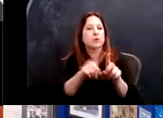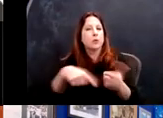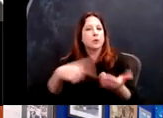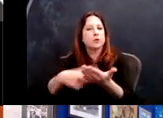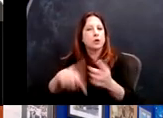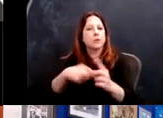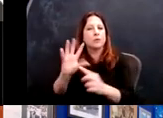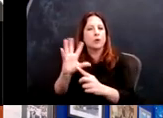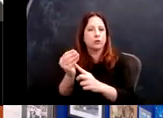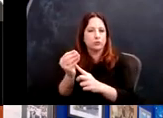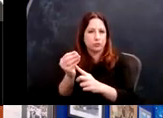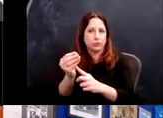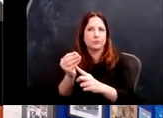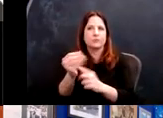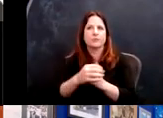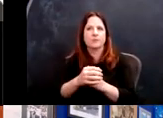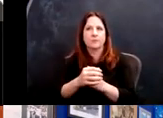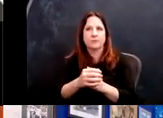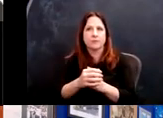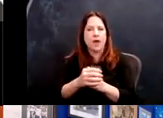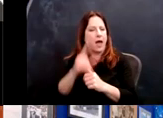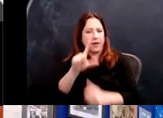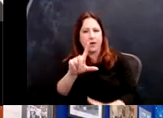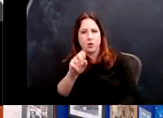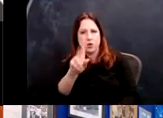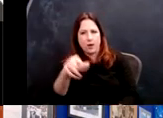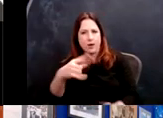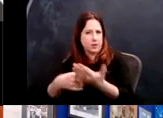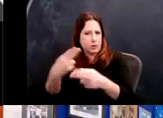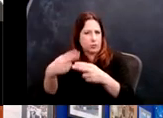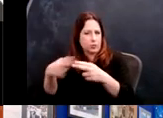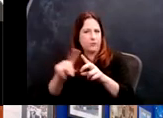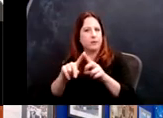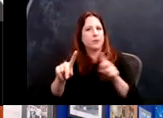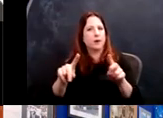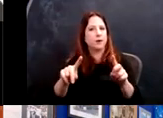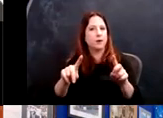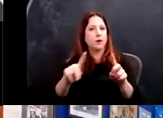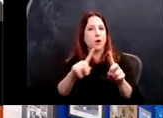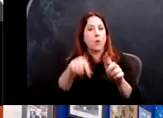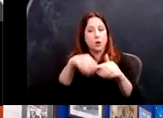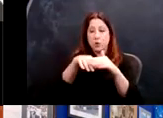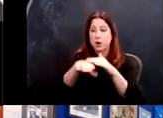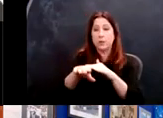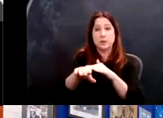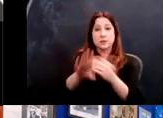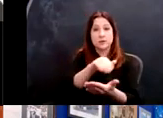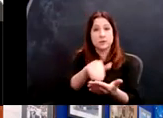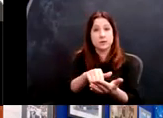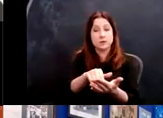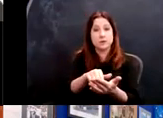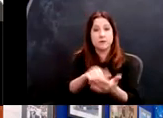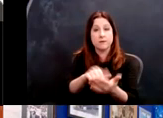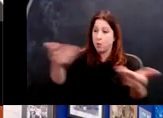don't even know you, Lorraine also talked about this, but what's the welcoming when you walk into a center? Do people, like